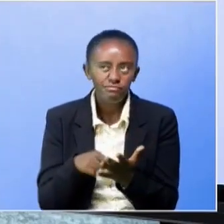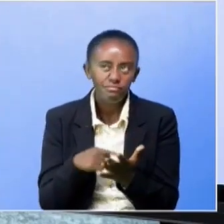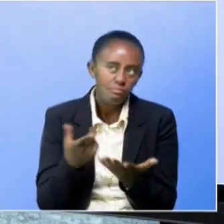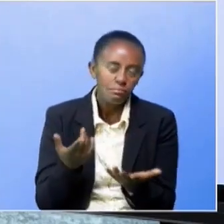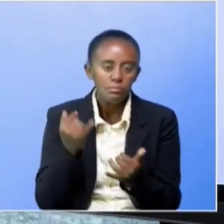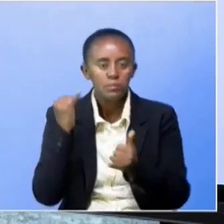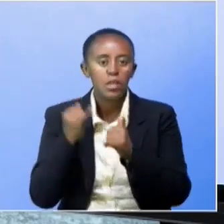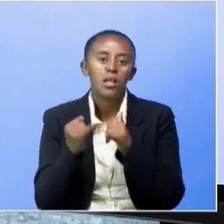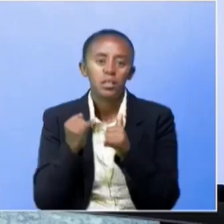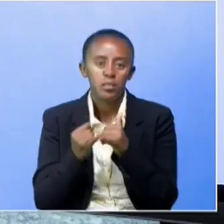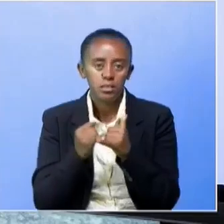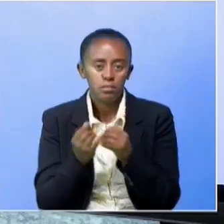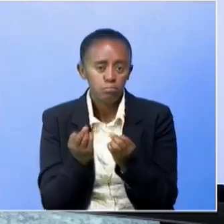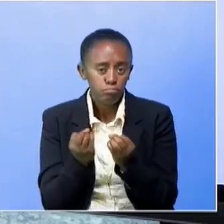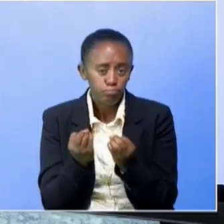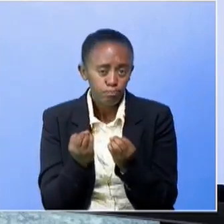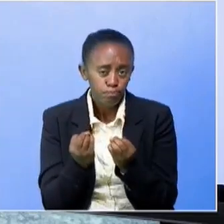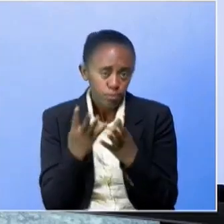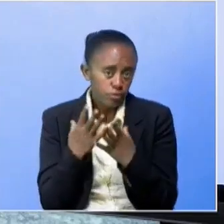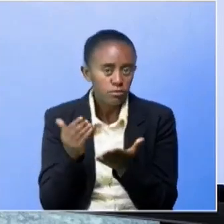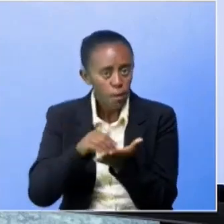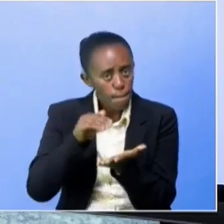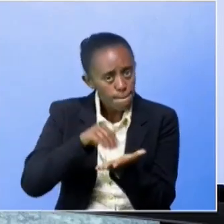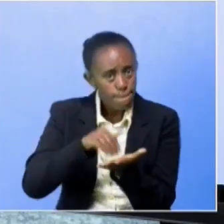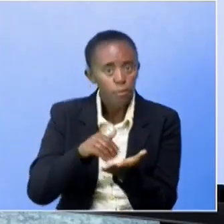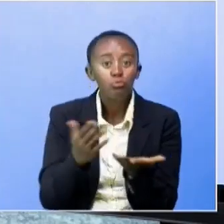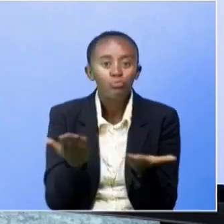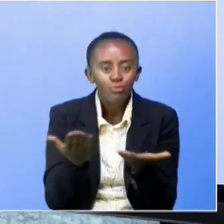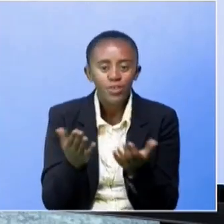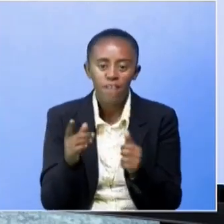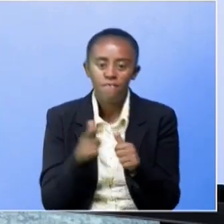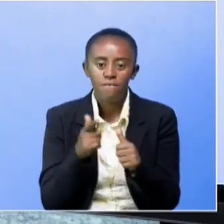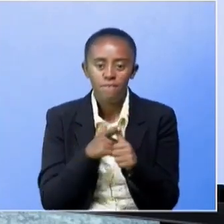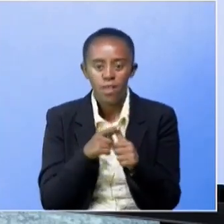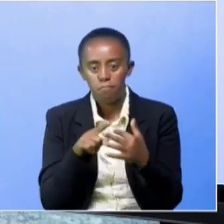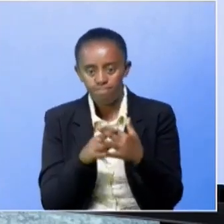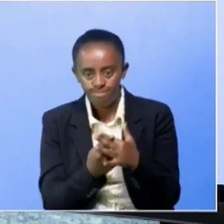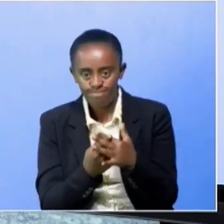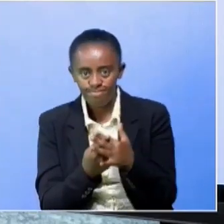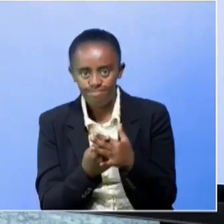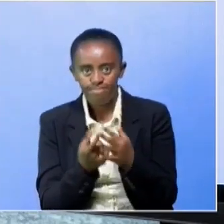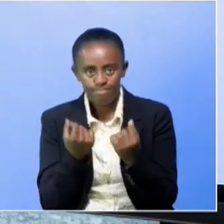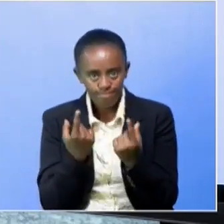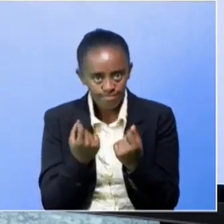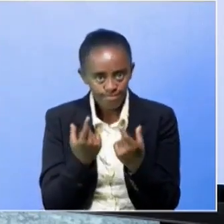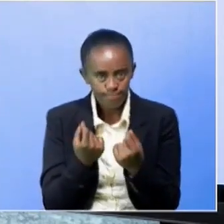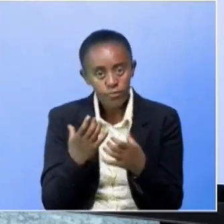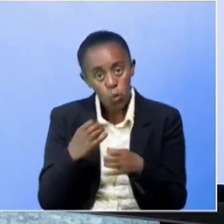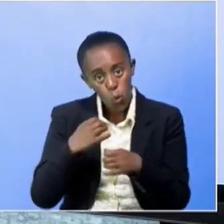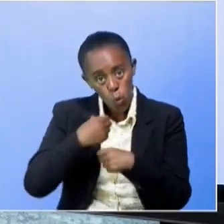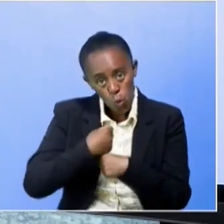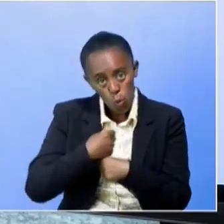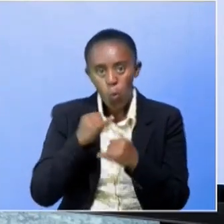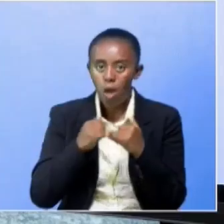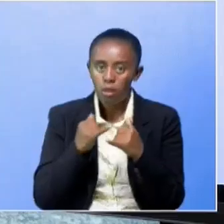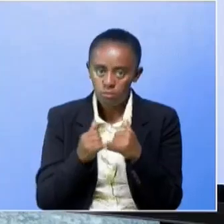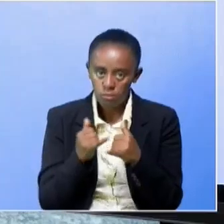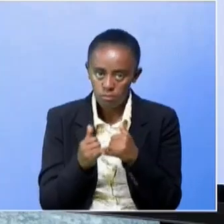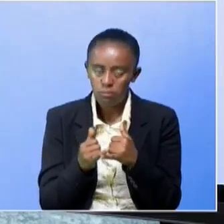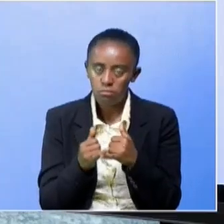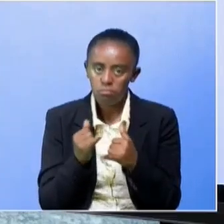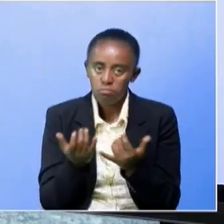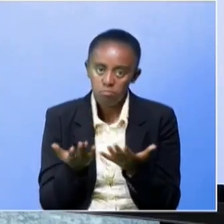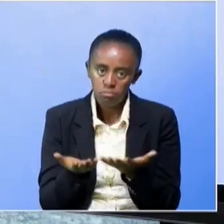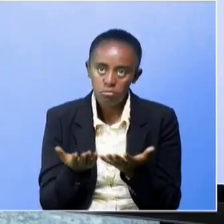come at final. But most of the time, since we have a concluding sentence at the